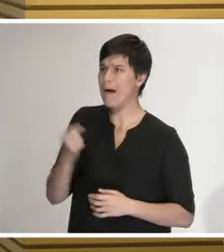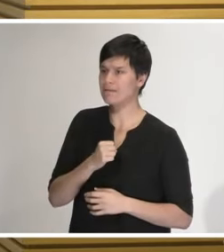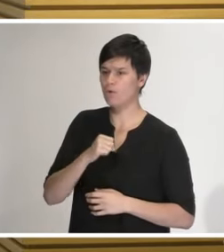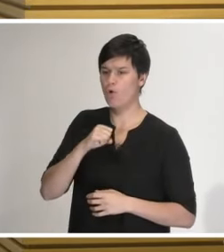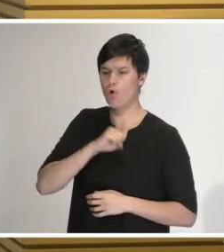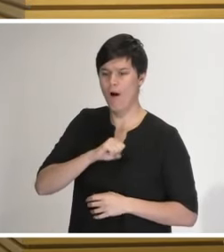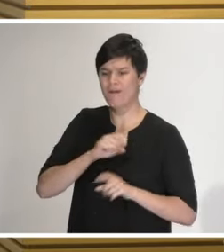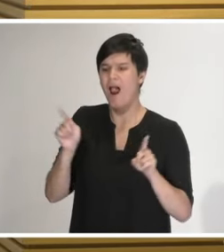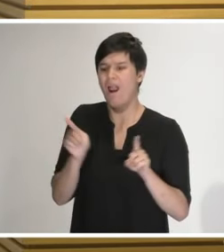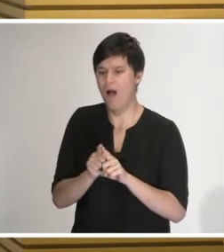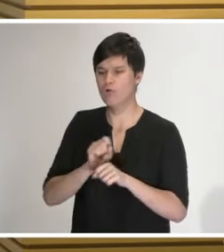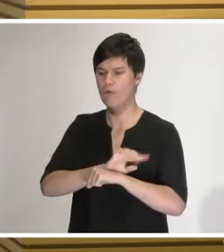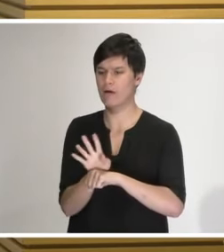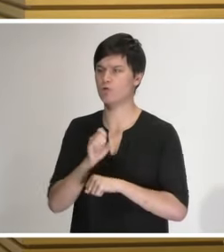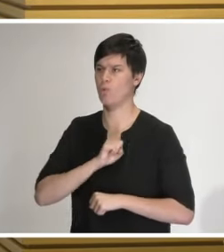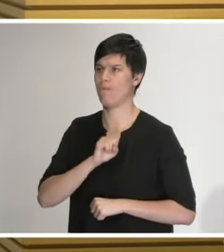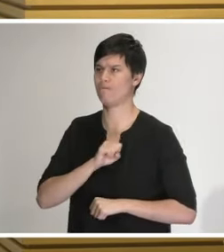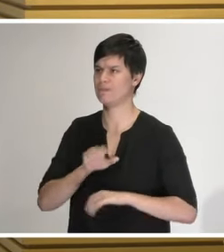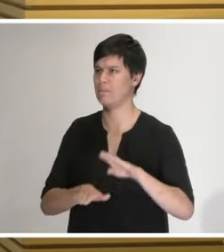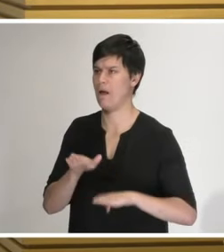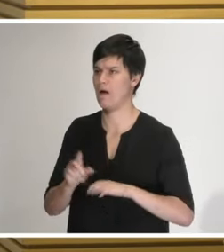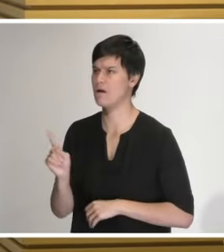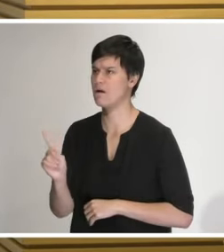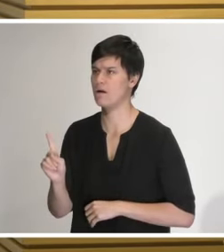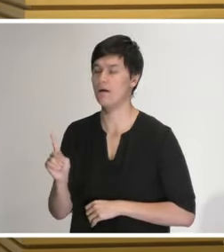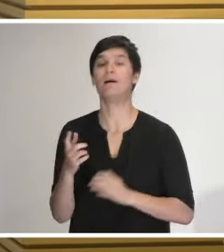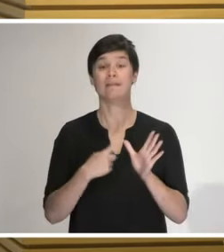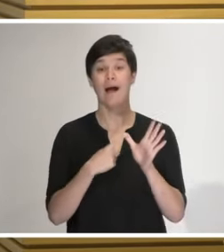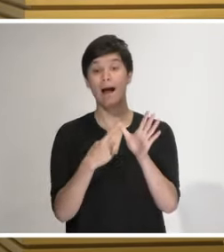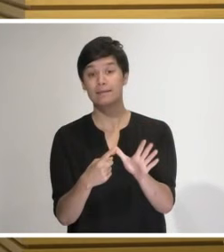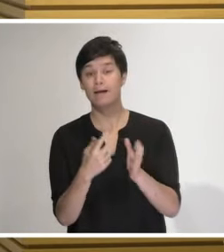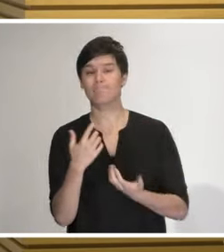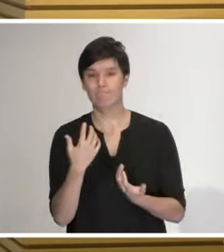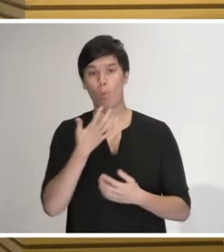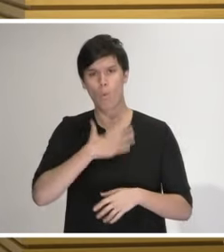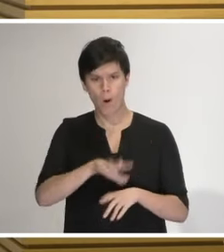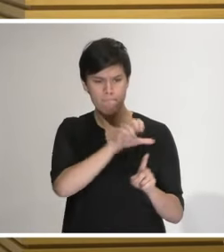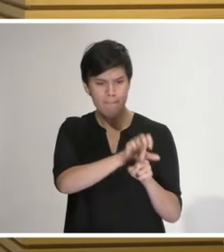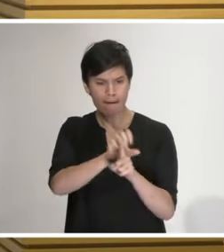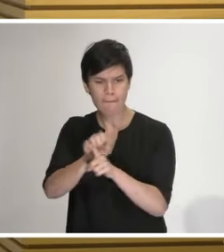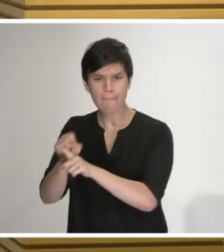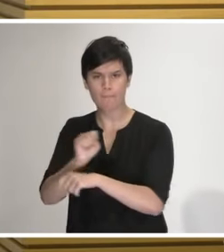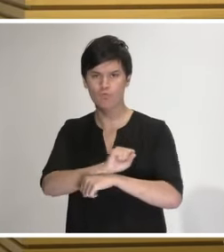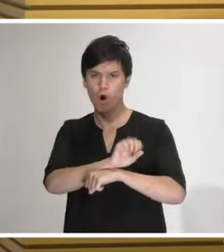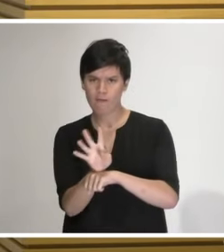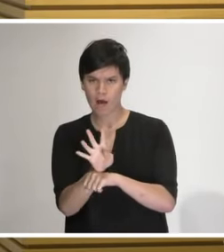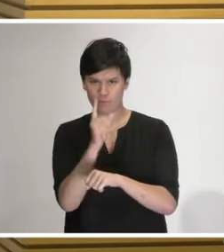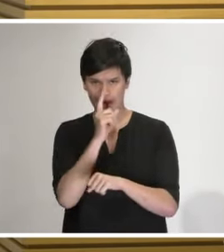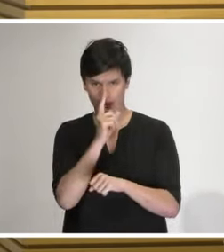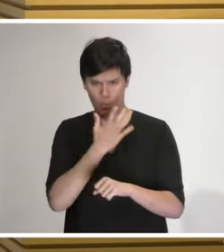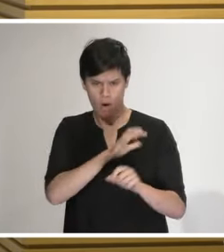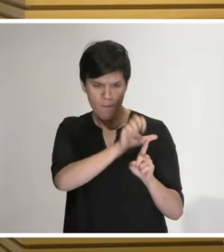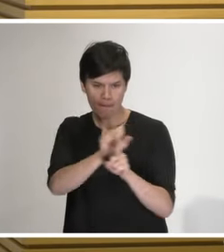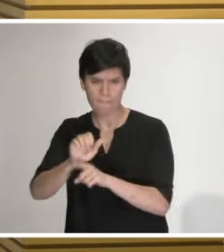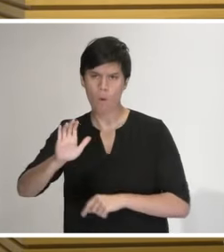we've purposefully done that because we actually want to identify as many COVID-19 as possible. Hence the increase